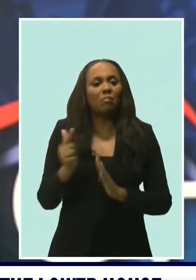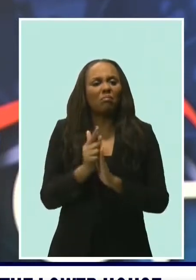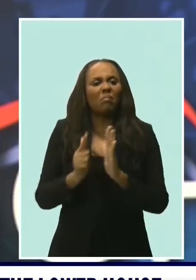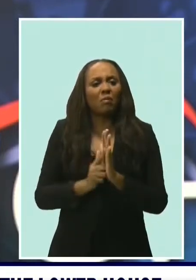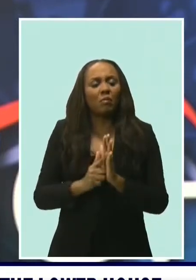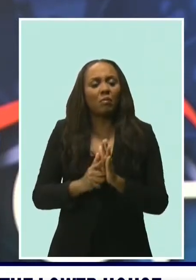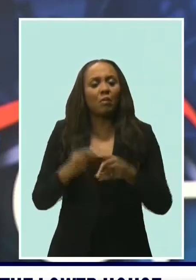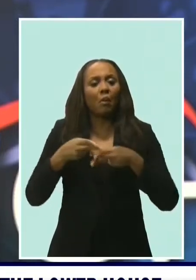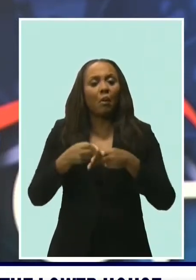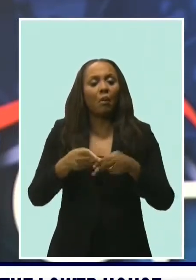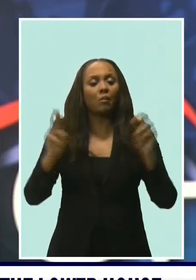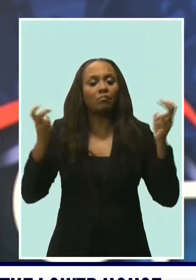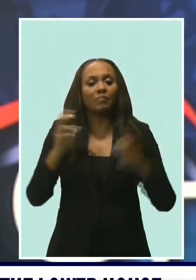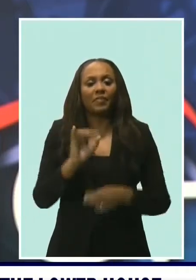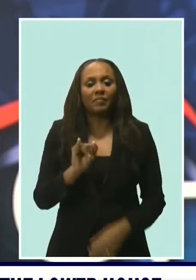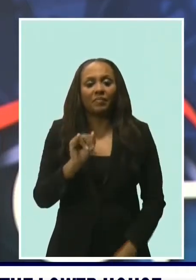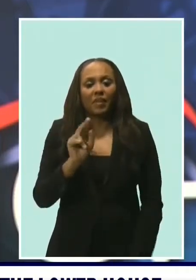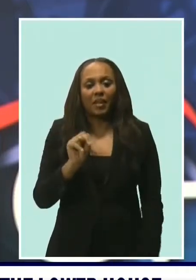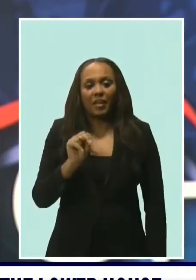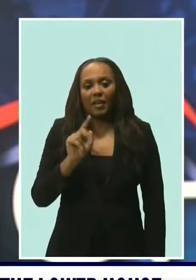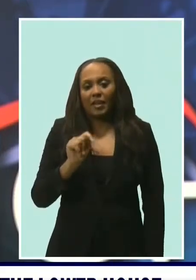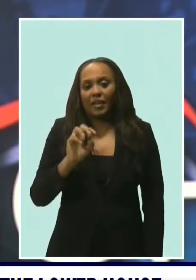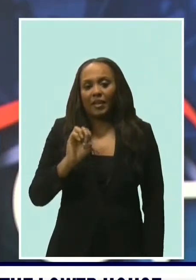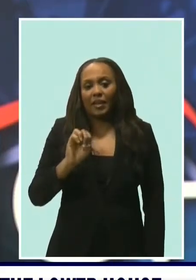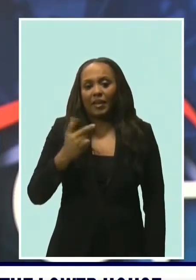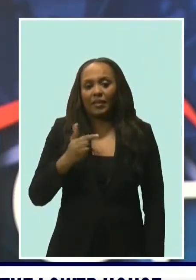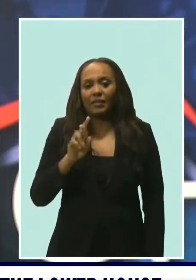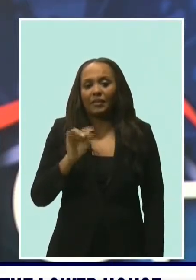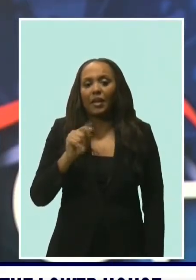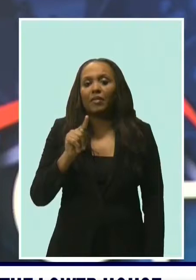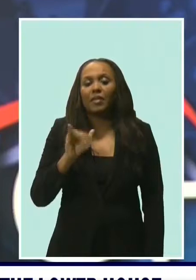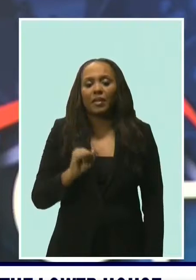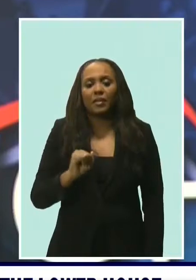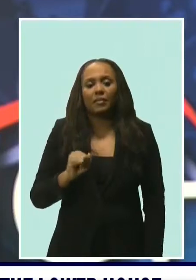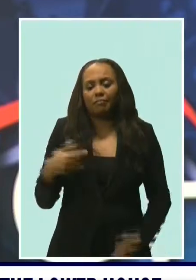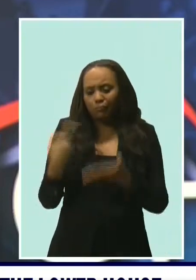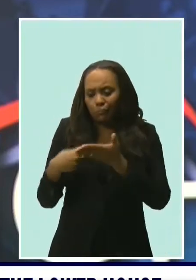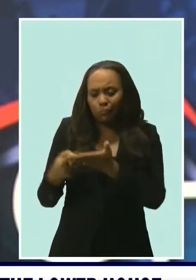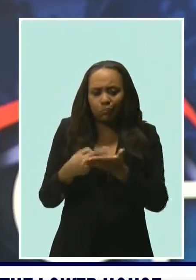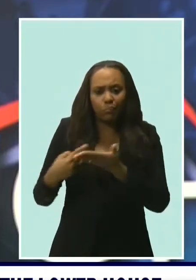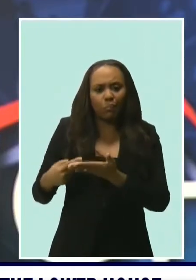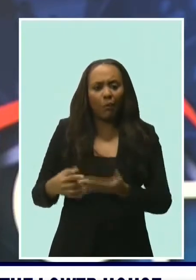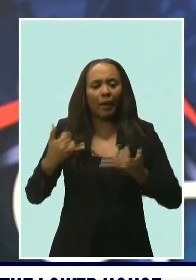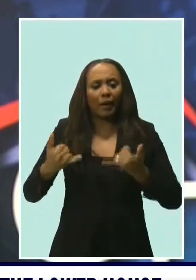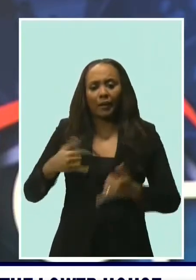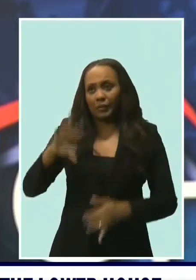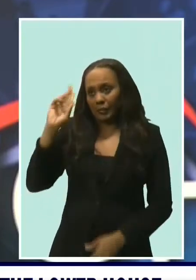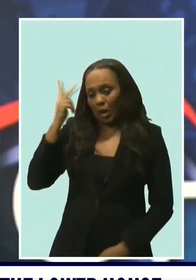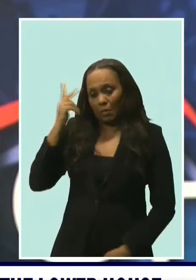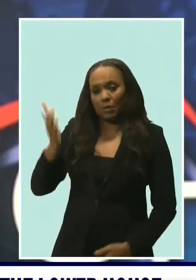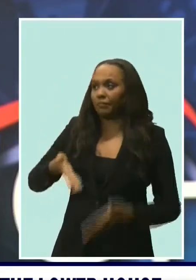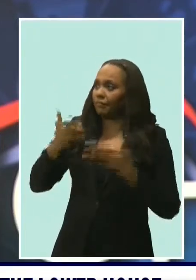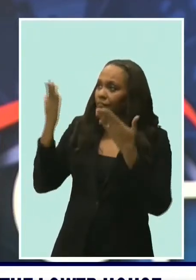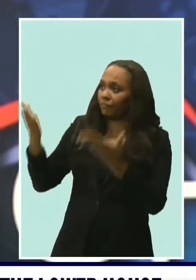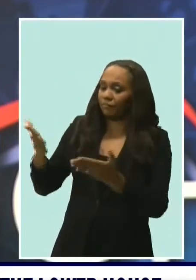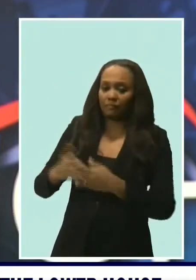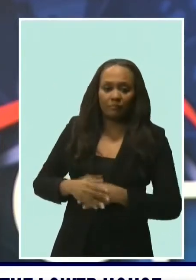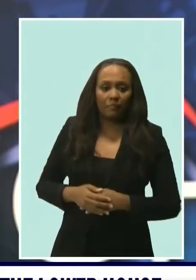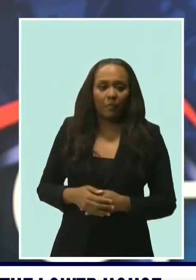I'm Shane Jones, leading the news at 7. Government has taken another step in its effort to introduce integrity in public